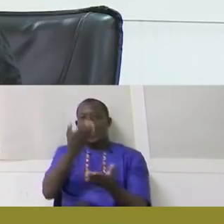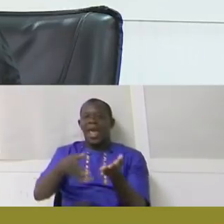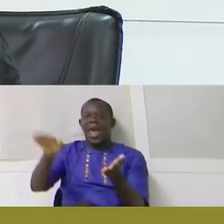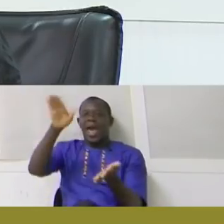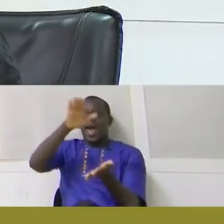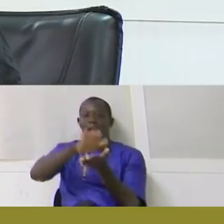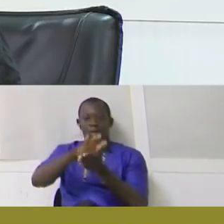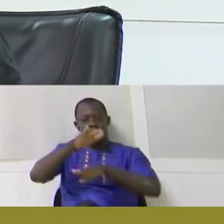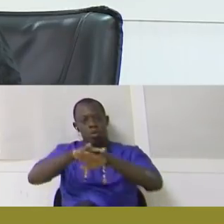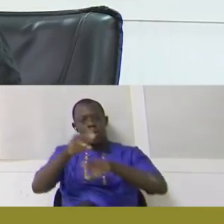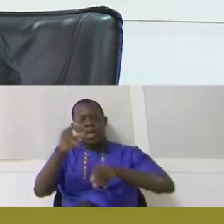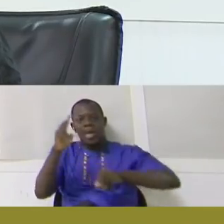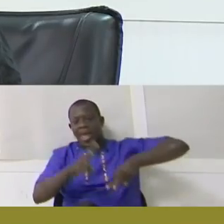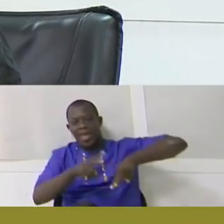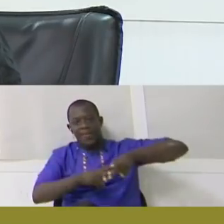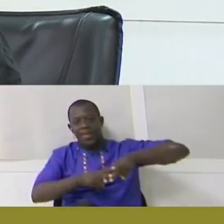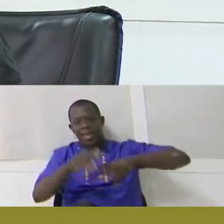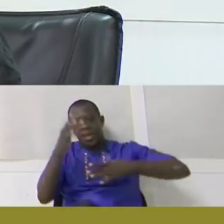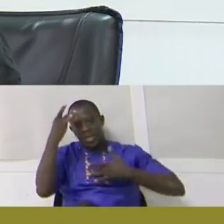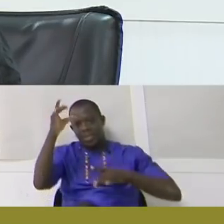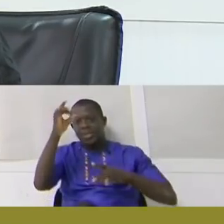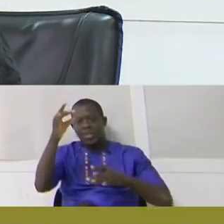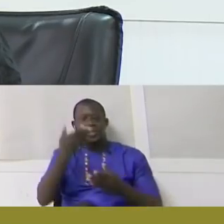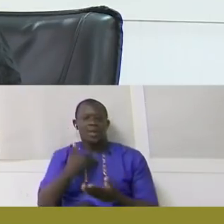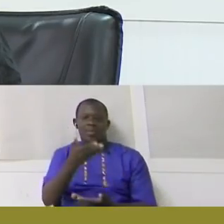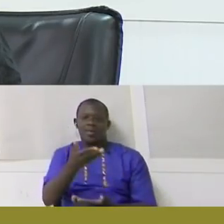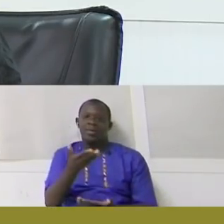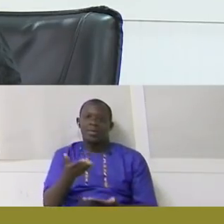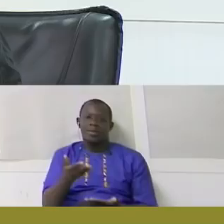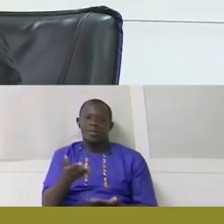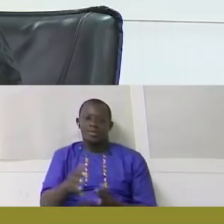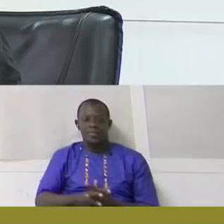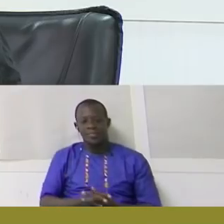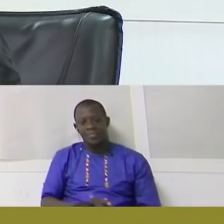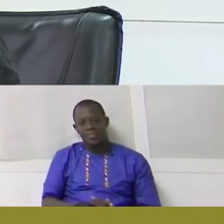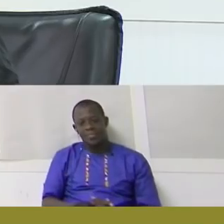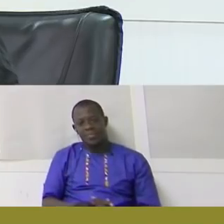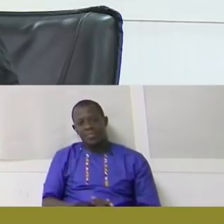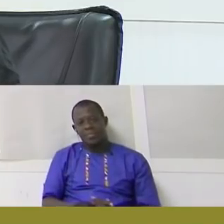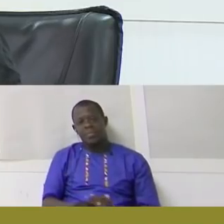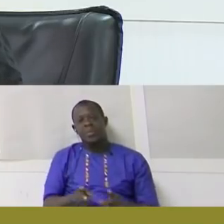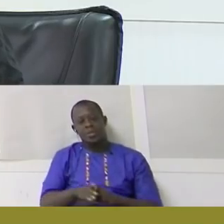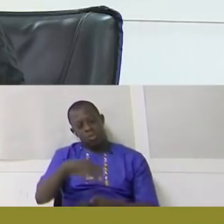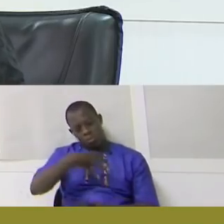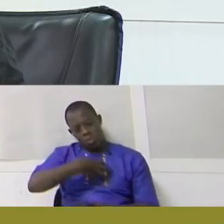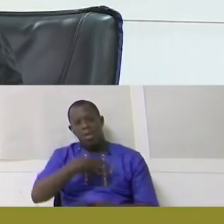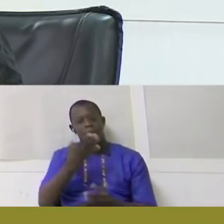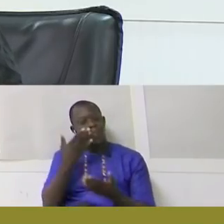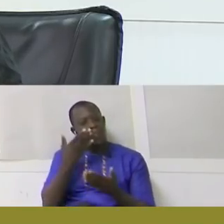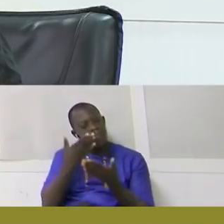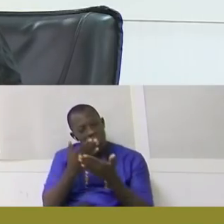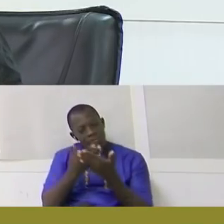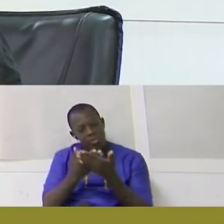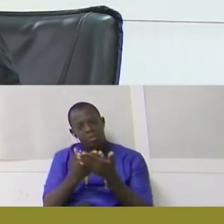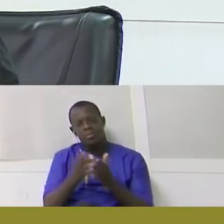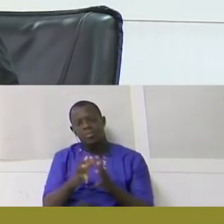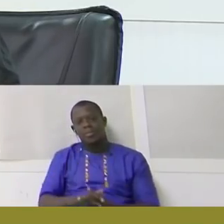dundé. And that added on to the HIV that we are living with. Kon ma ngi ñaan. I am